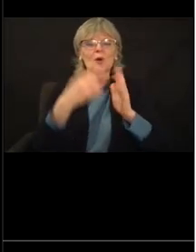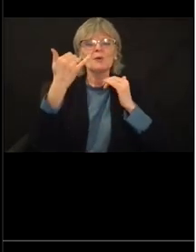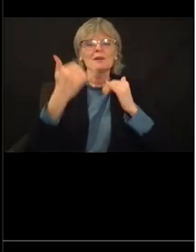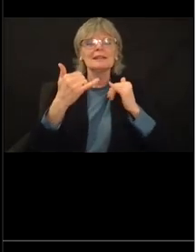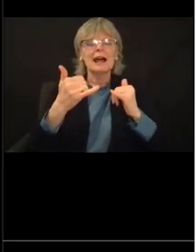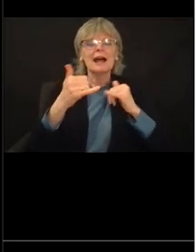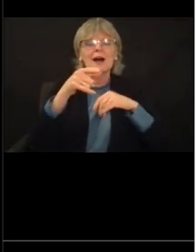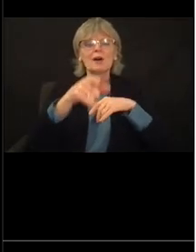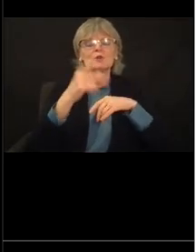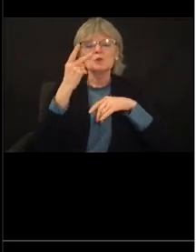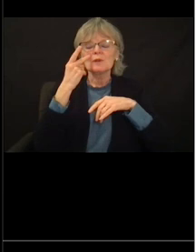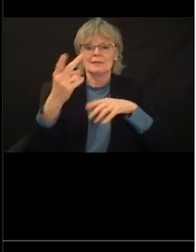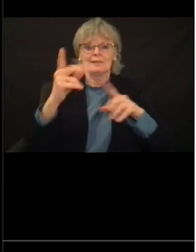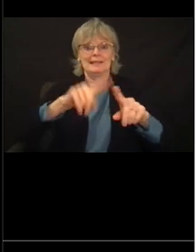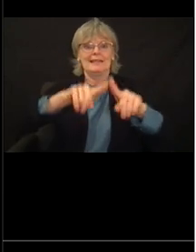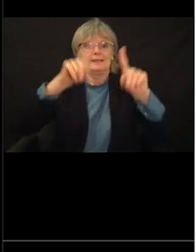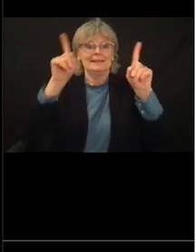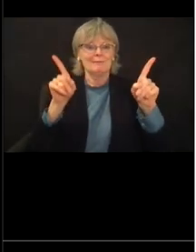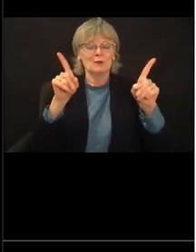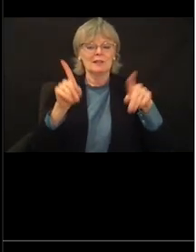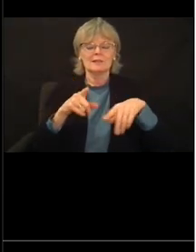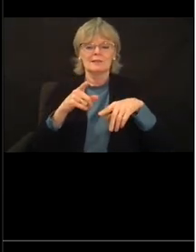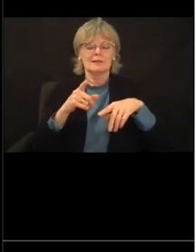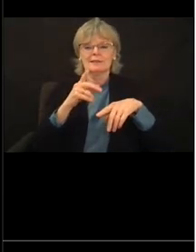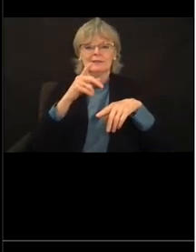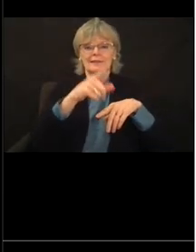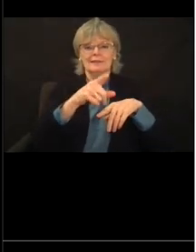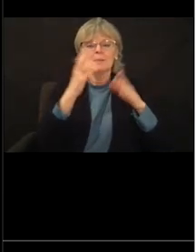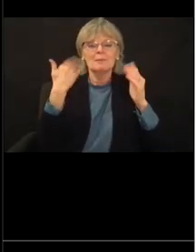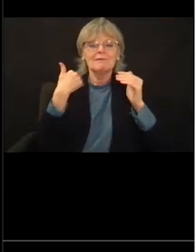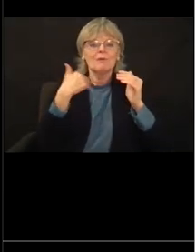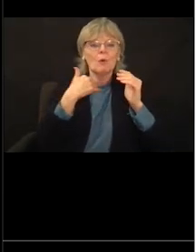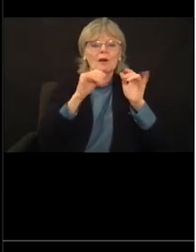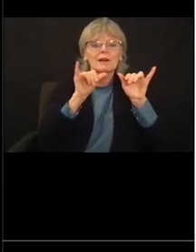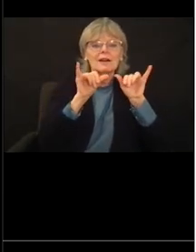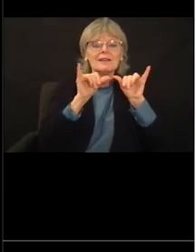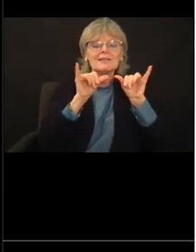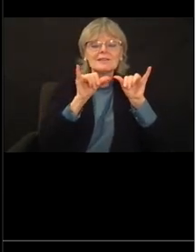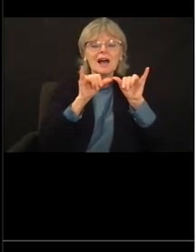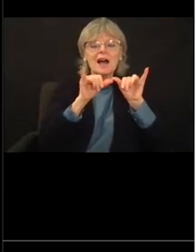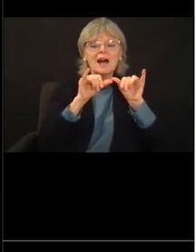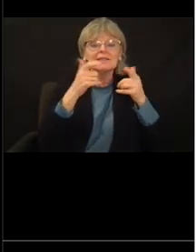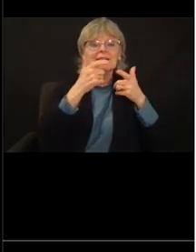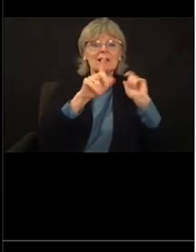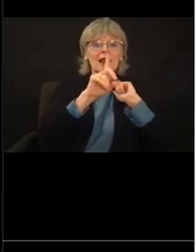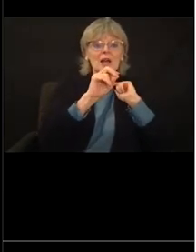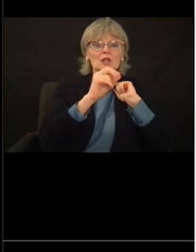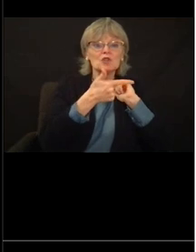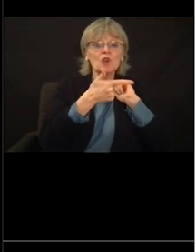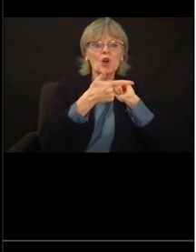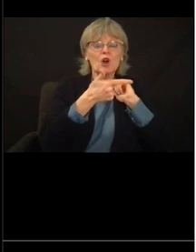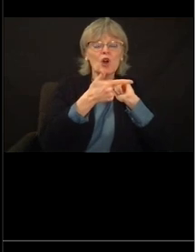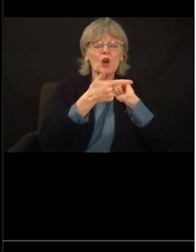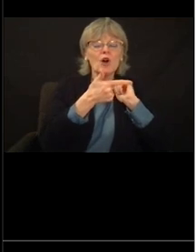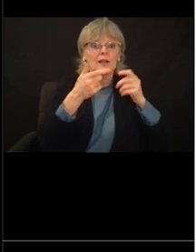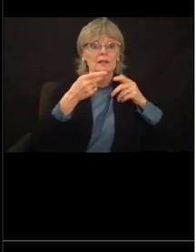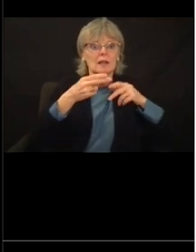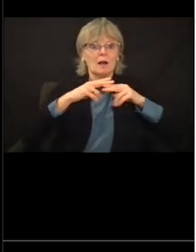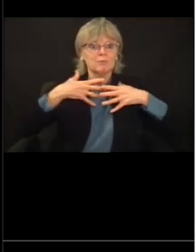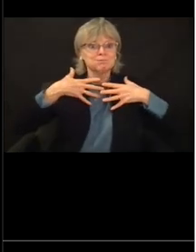tell huge difference, right? She went from, like I said, the size of a large dog to the size of a baby